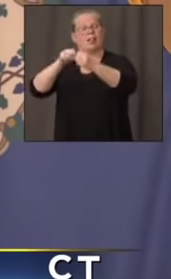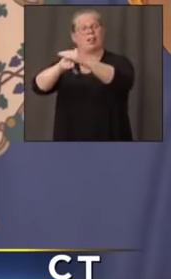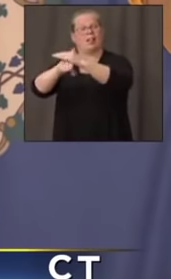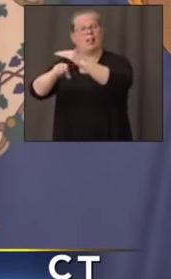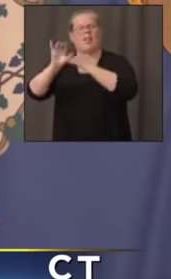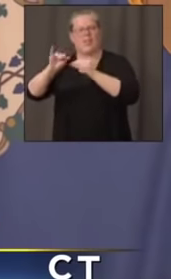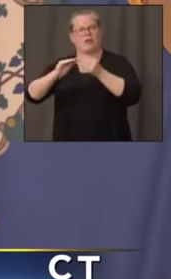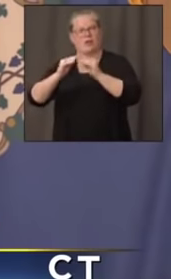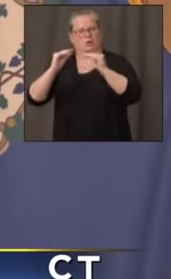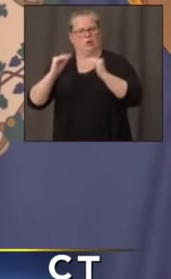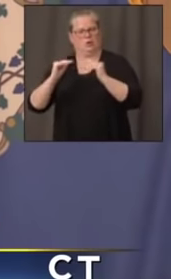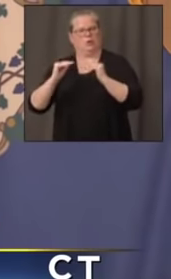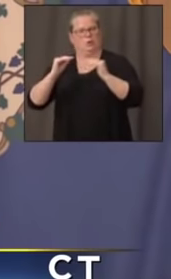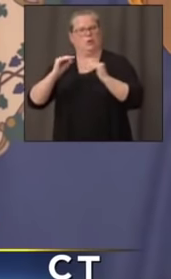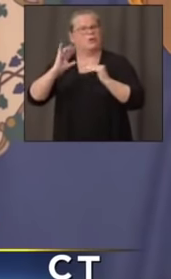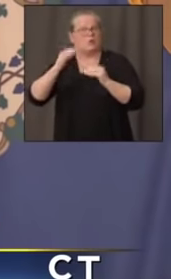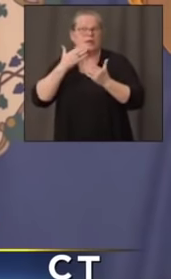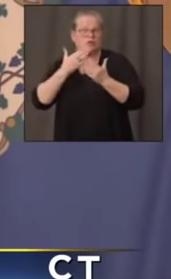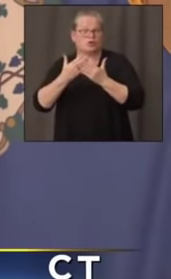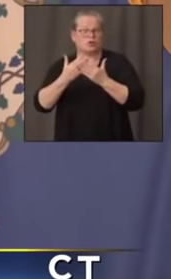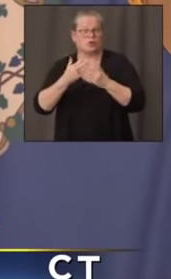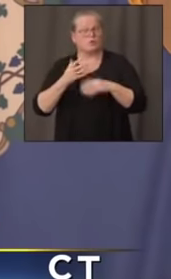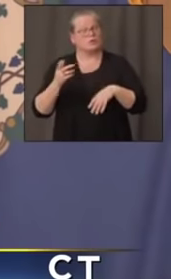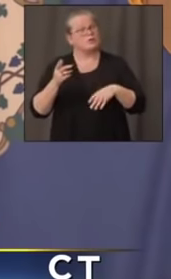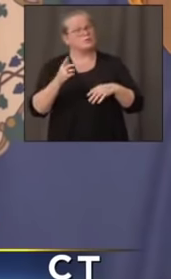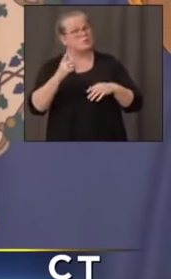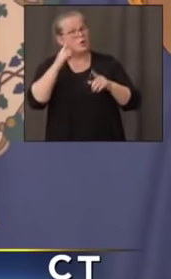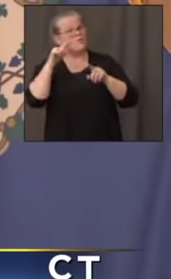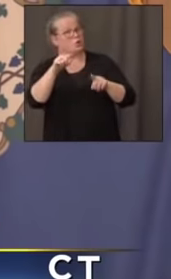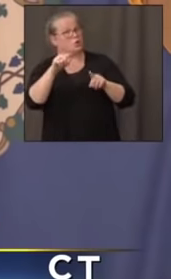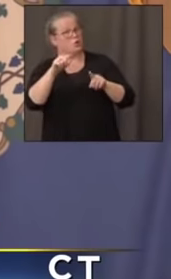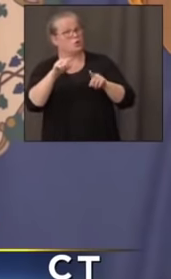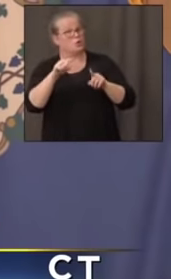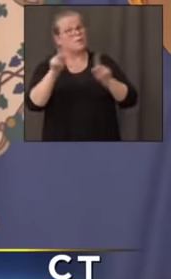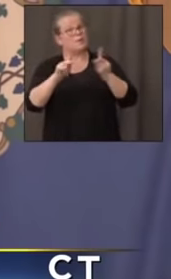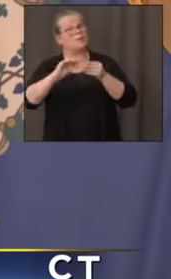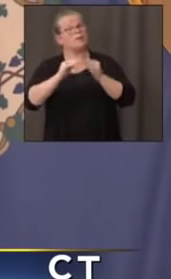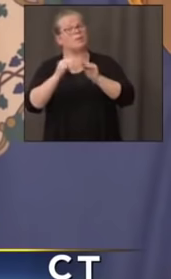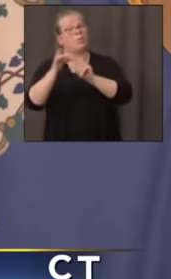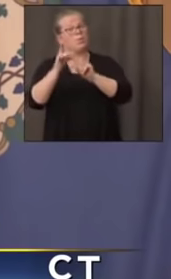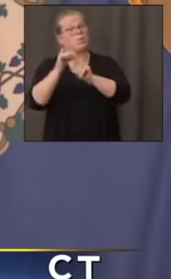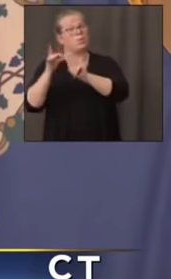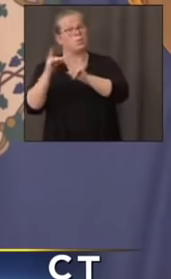rate is still the prime barometer for you while you're watching these numbers move? I think that's right.